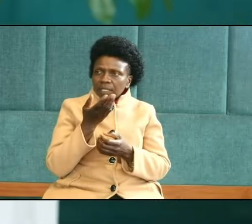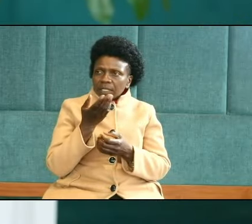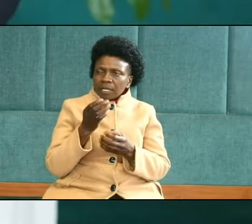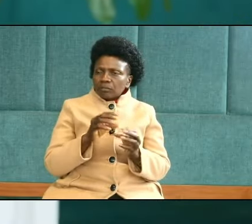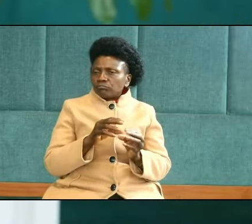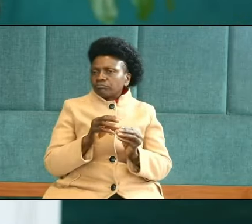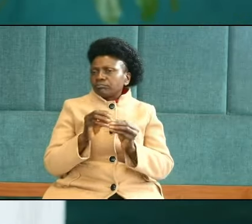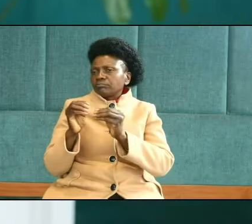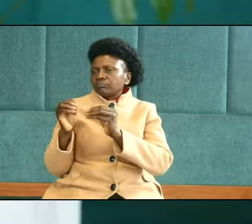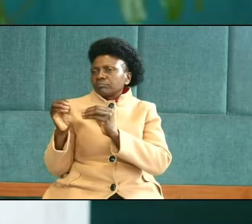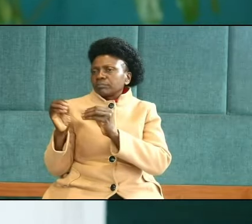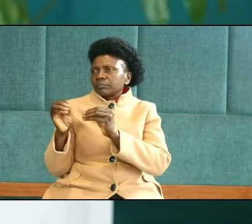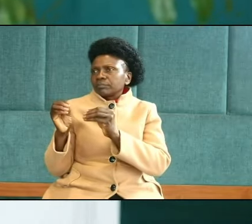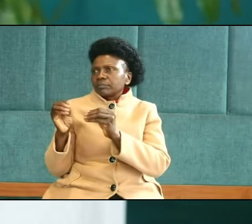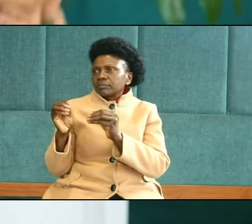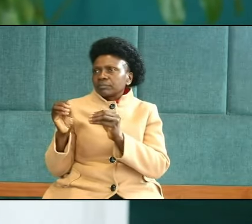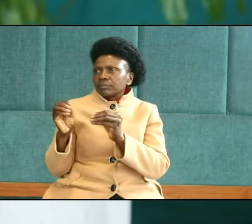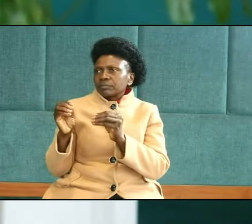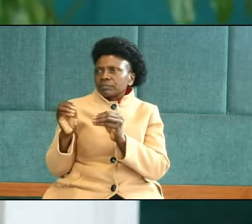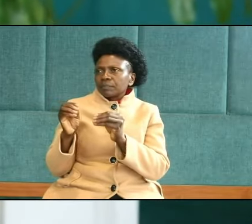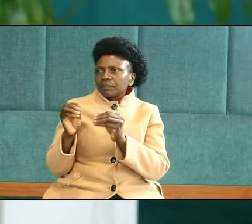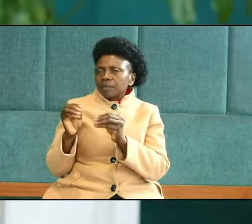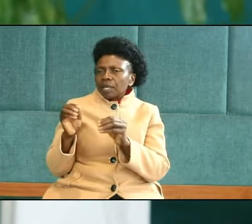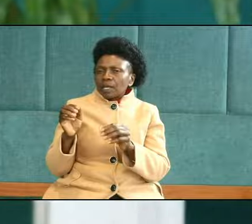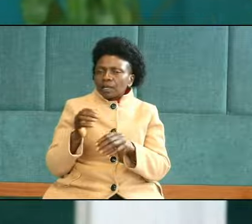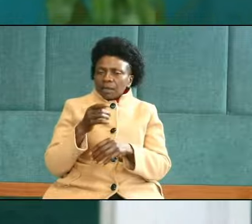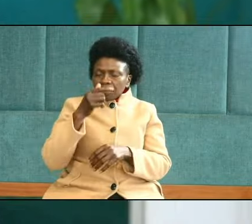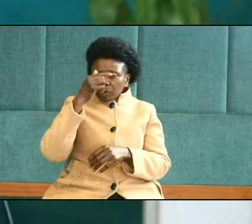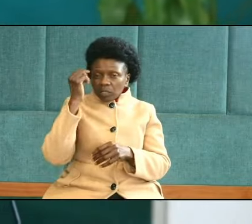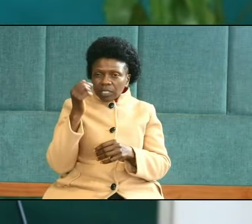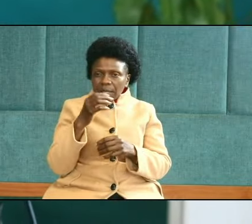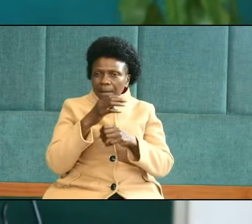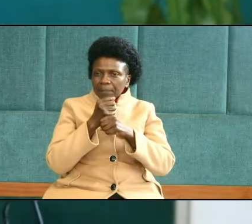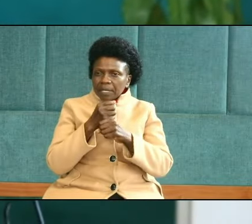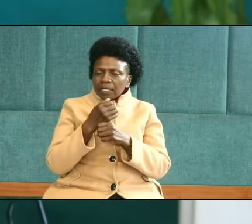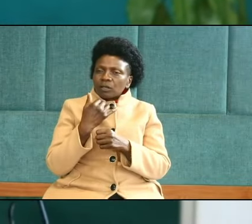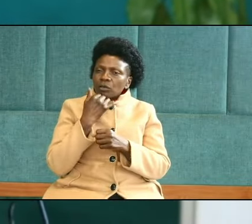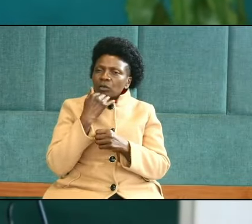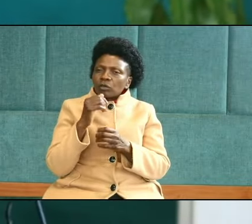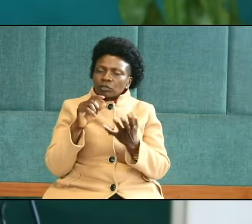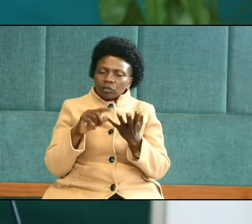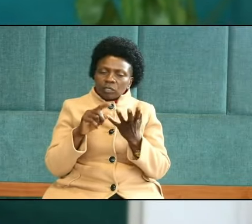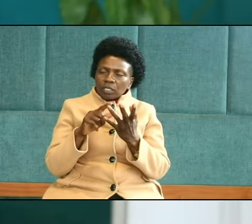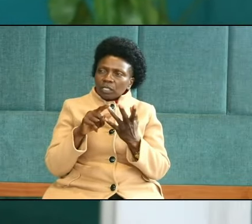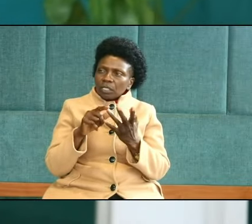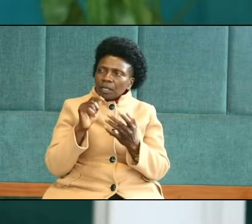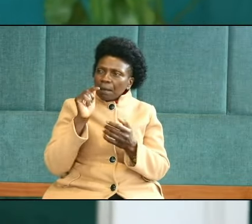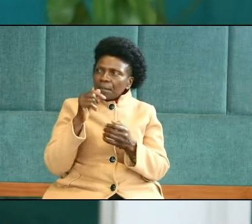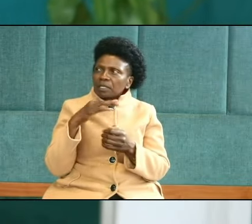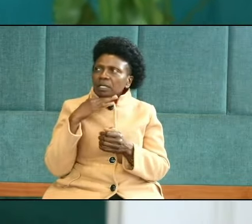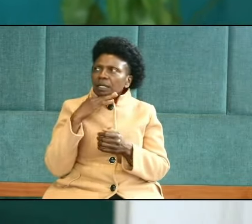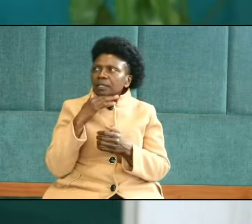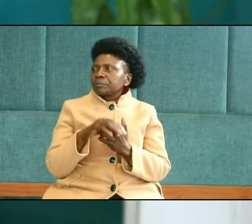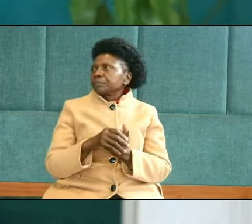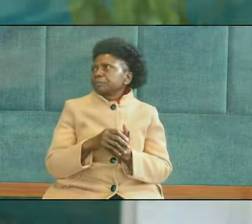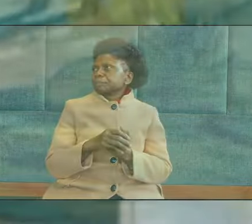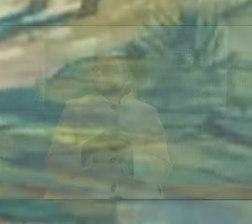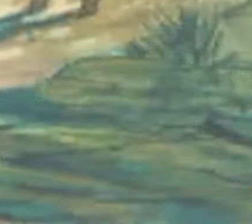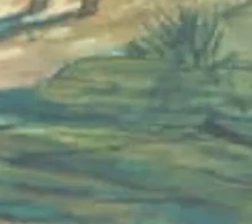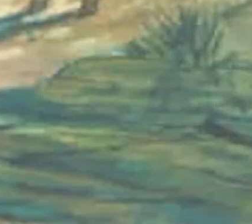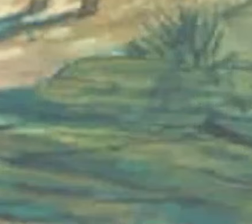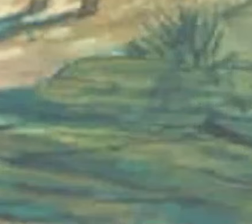move and live with the enemy and made multiple wrong choices. They paid for that. So anyway, as the artist's impression here, they